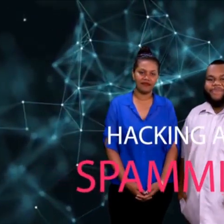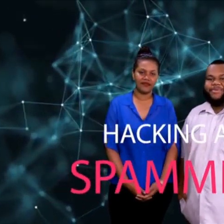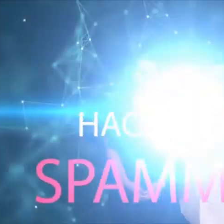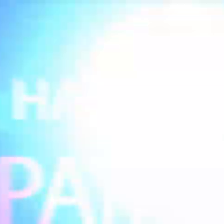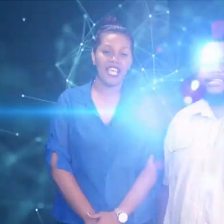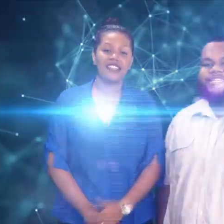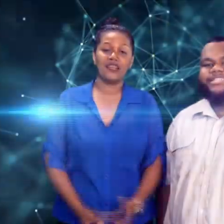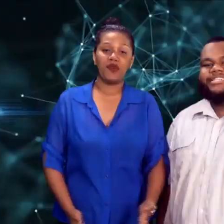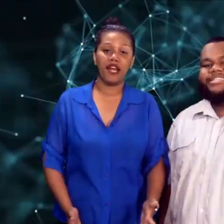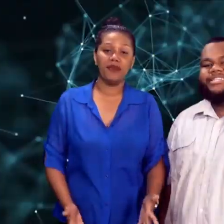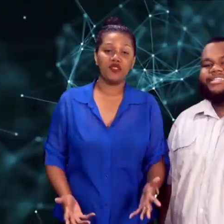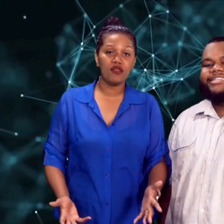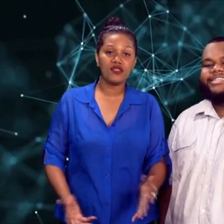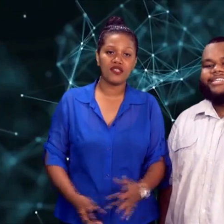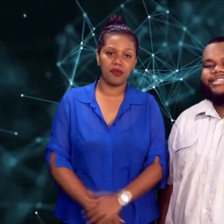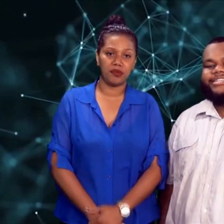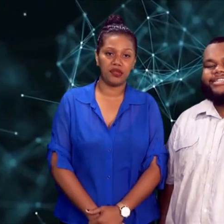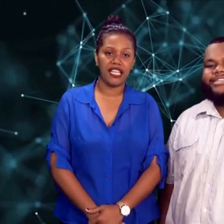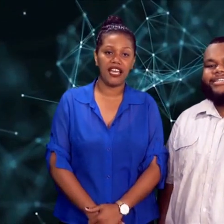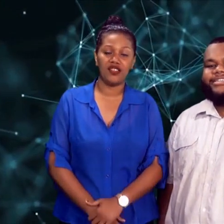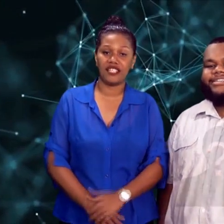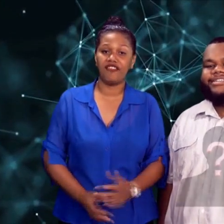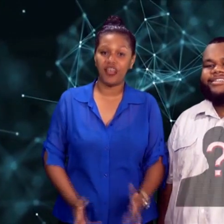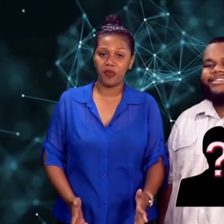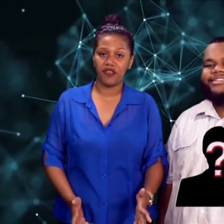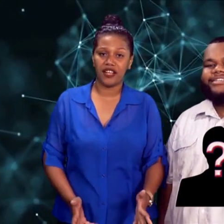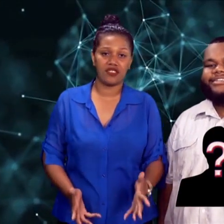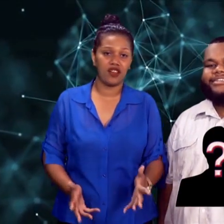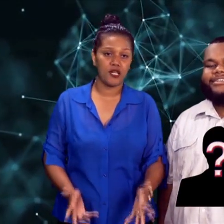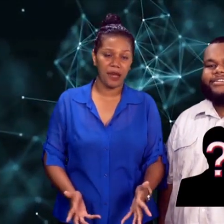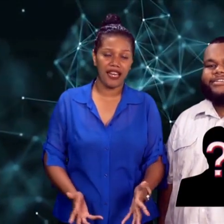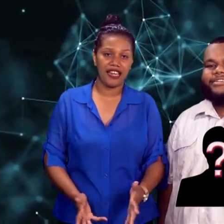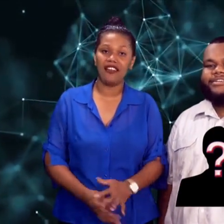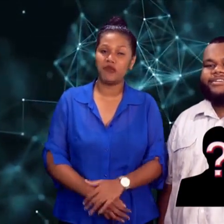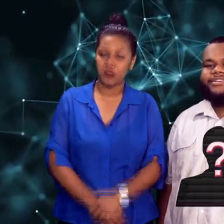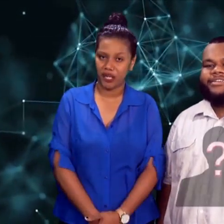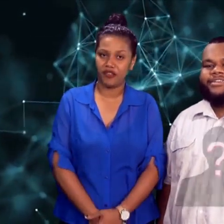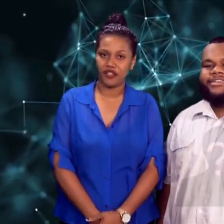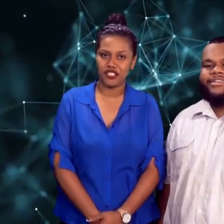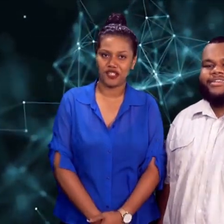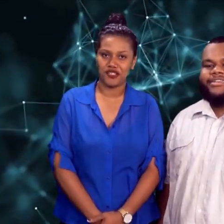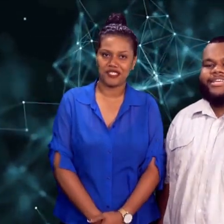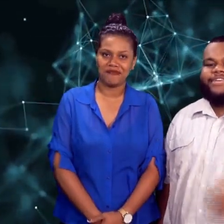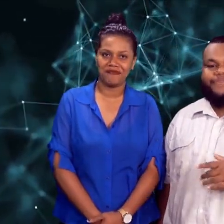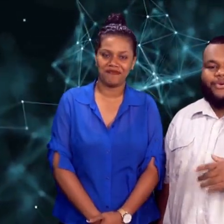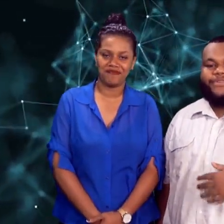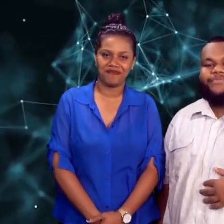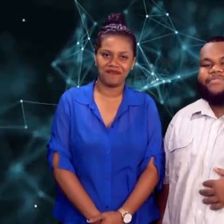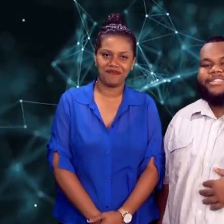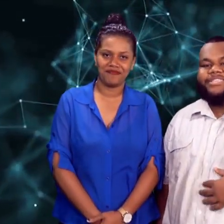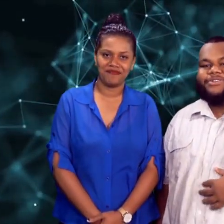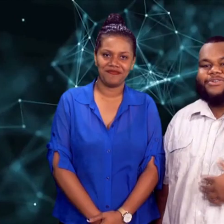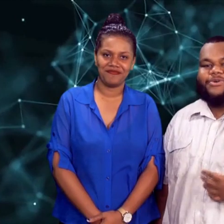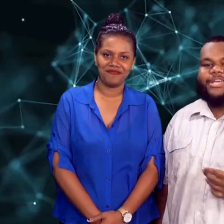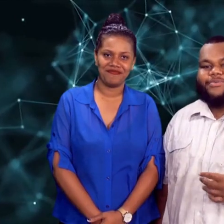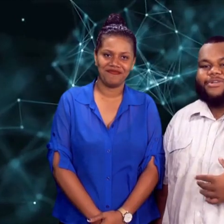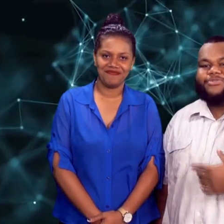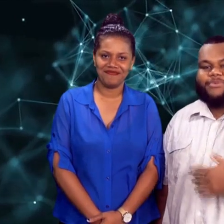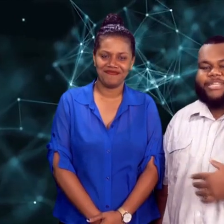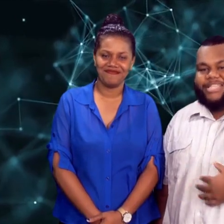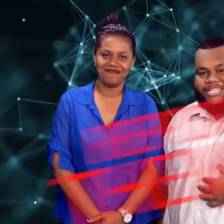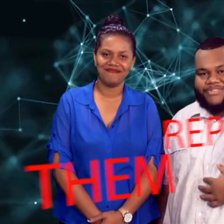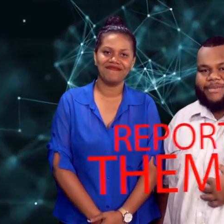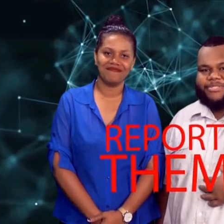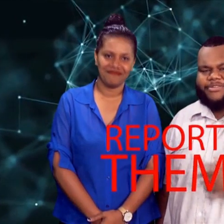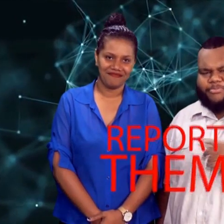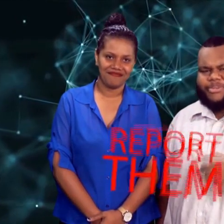and spamming. Cybercrime is also cyberbullying and using fake profiles to cause panic and spreading false news. If you're involved in this or know anyone who's